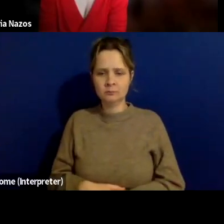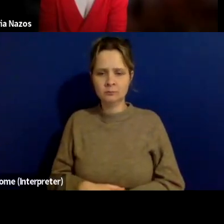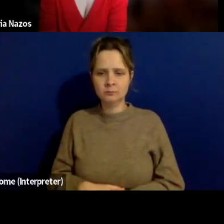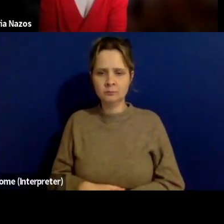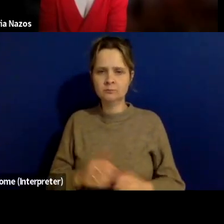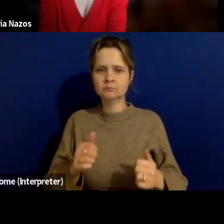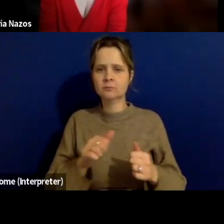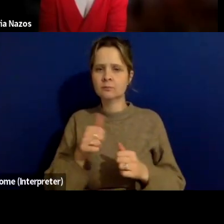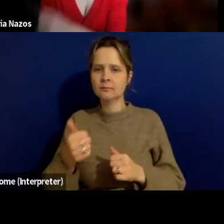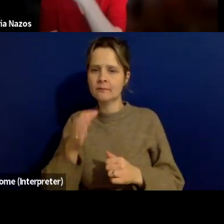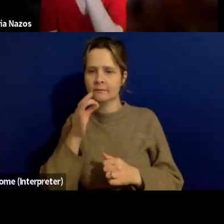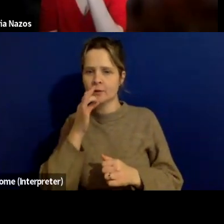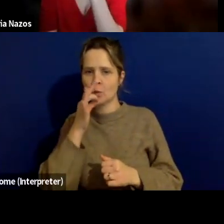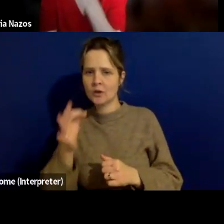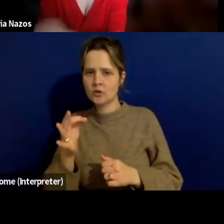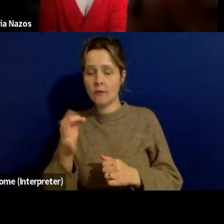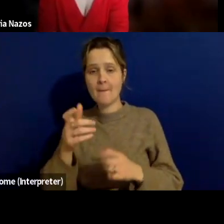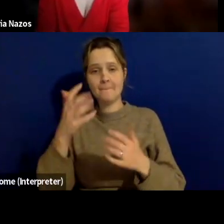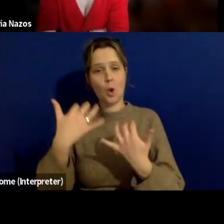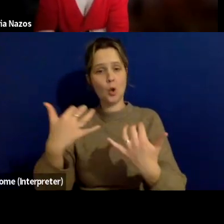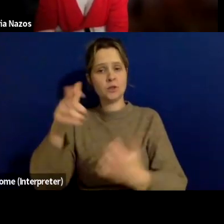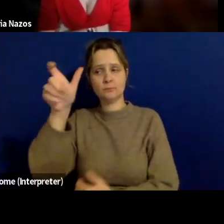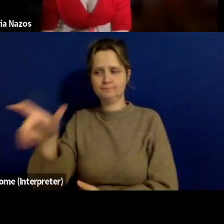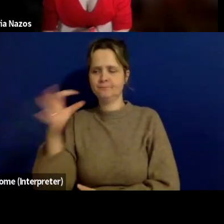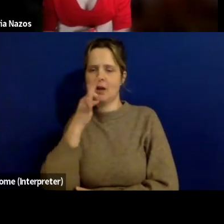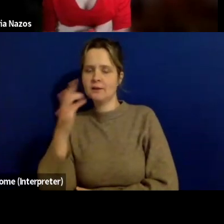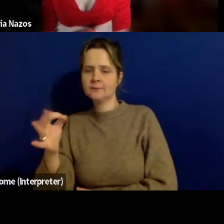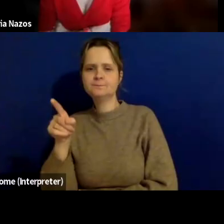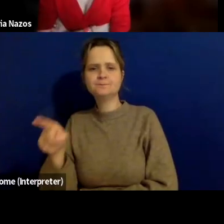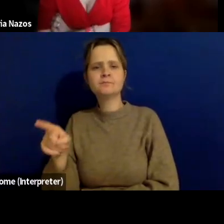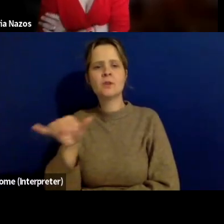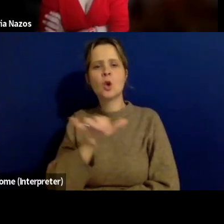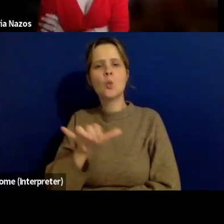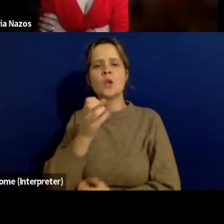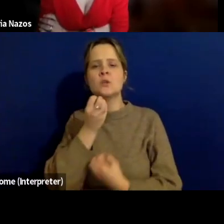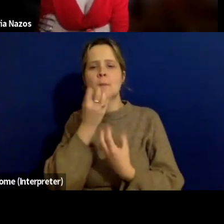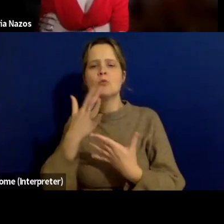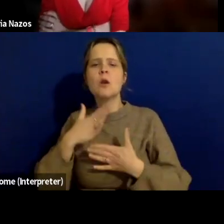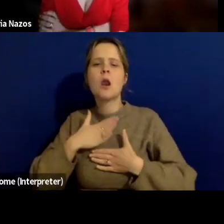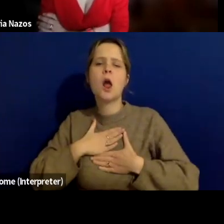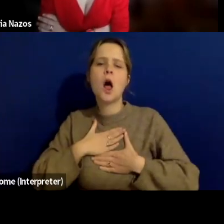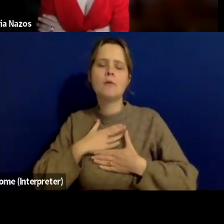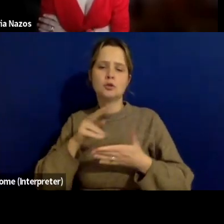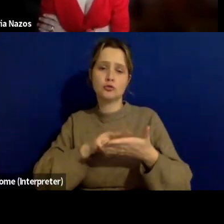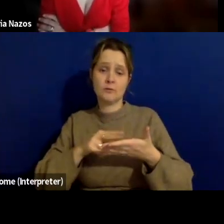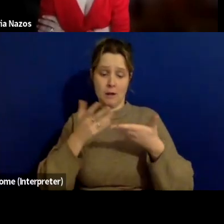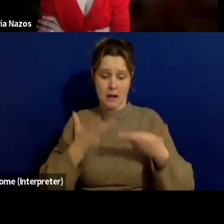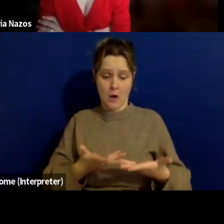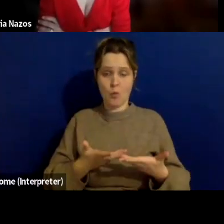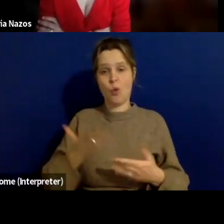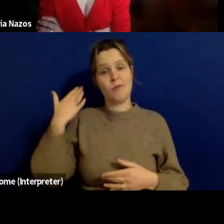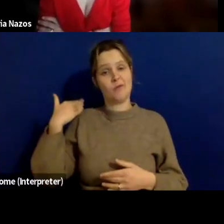That leads to the question from the audience member. Which poets do you love to read from the Greek language from current and older